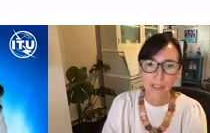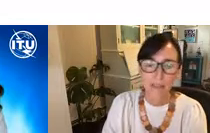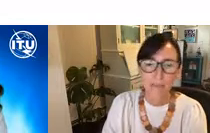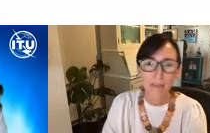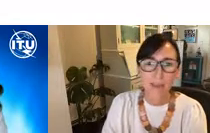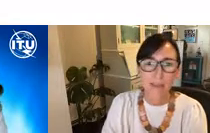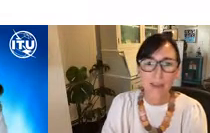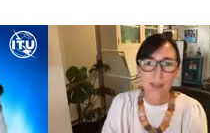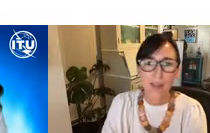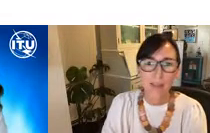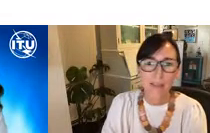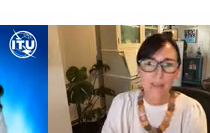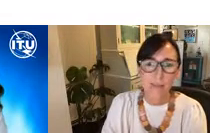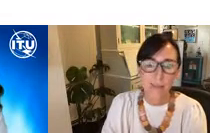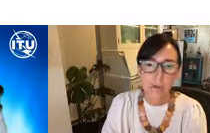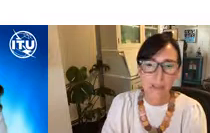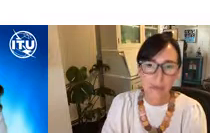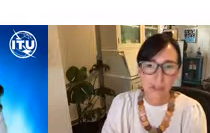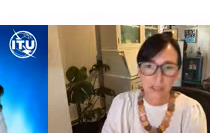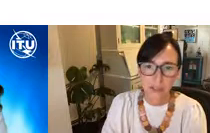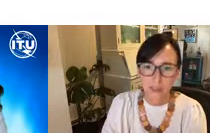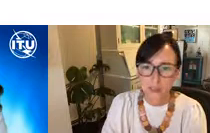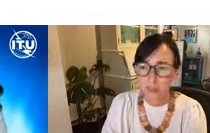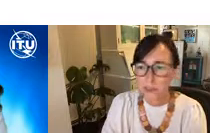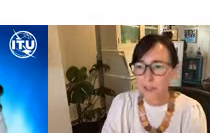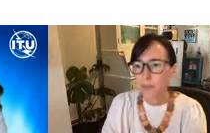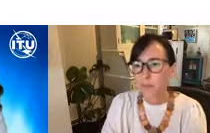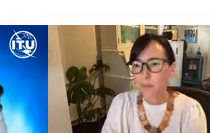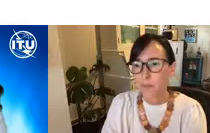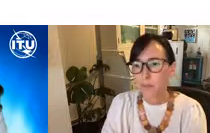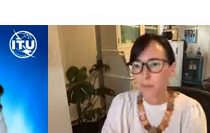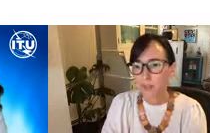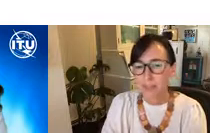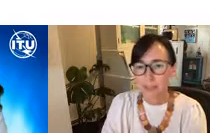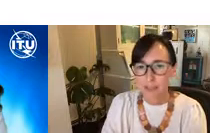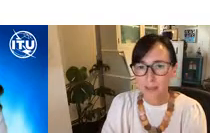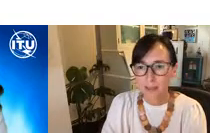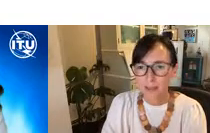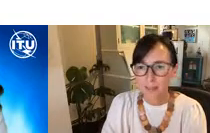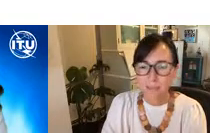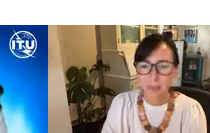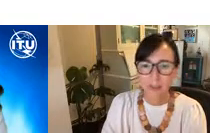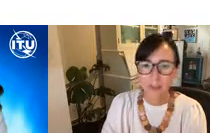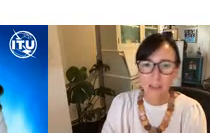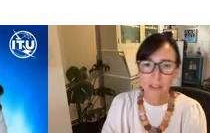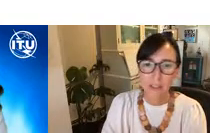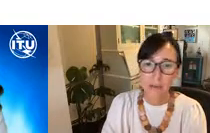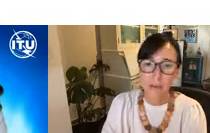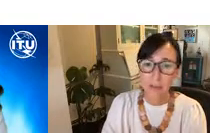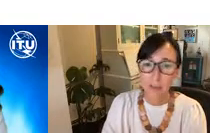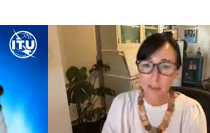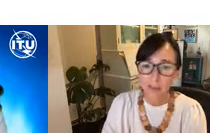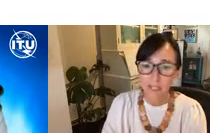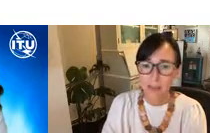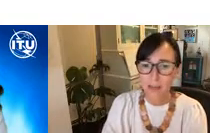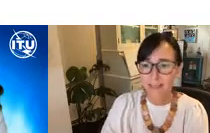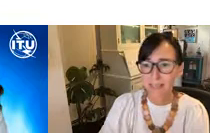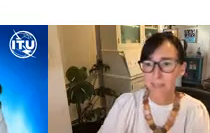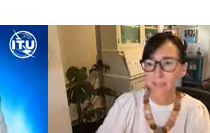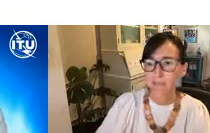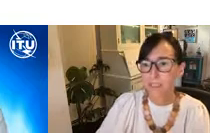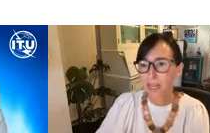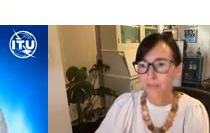humanitarian action. And the fourth is organizational culture, where we look at actions around